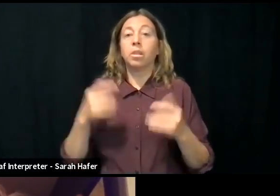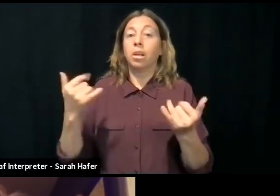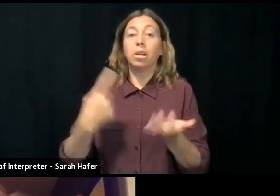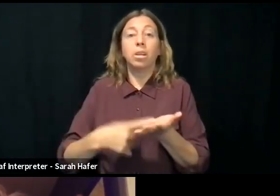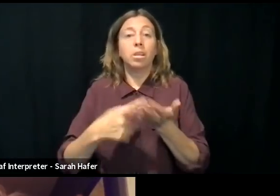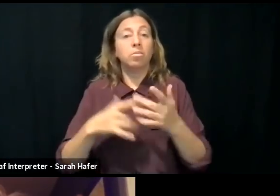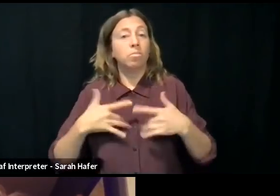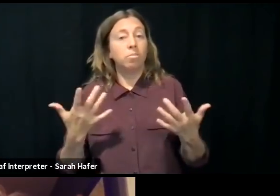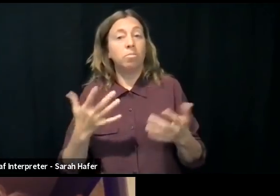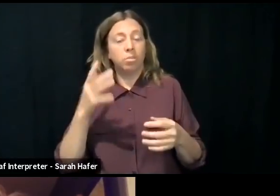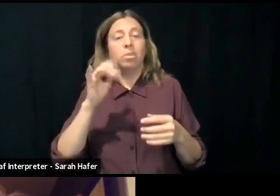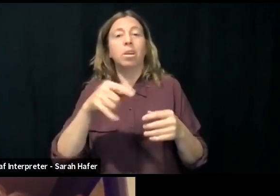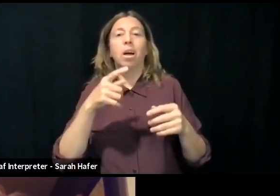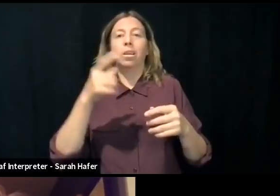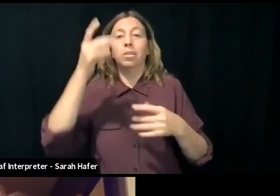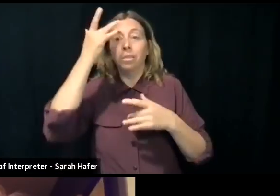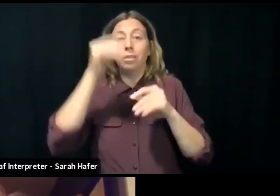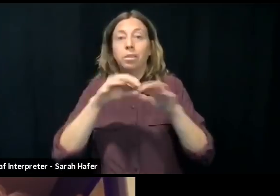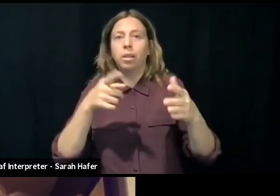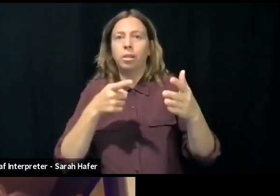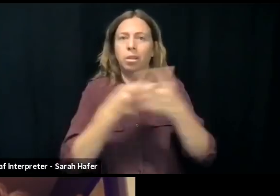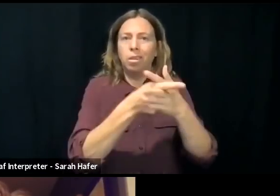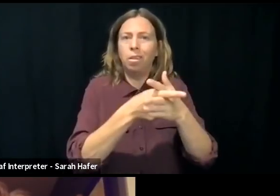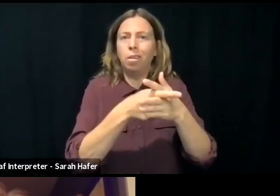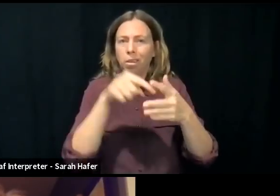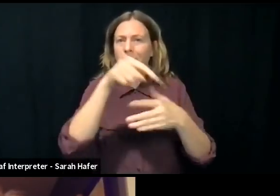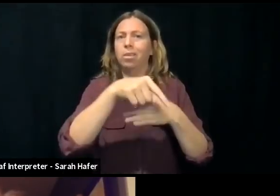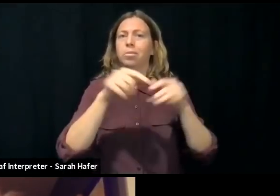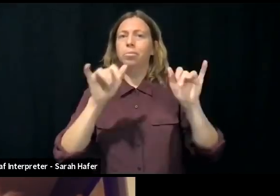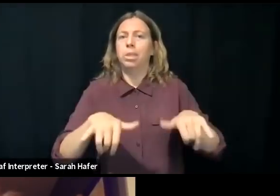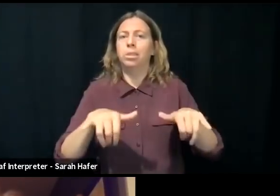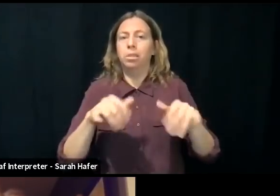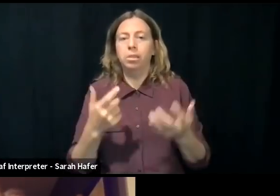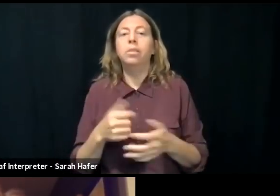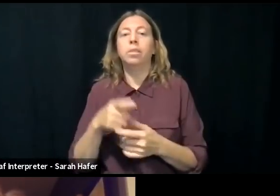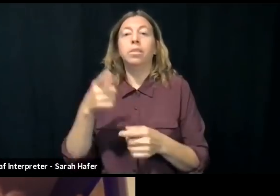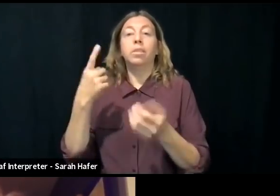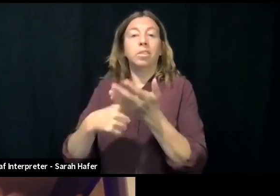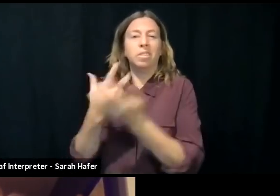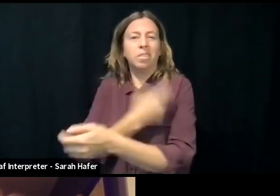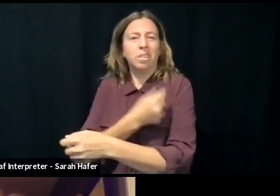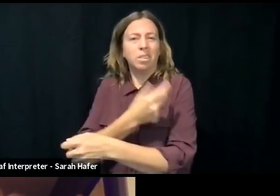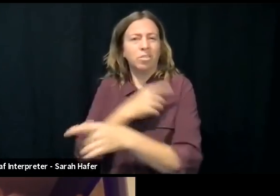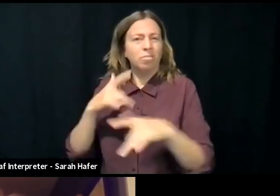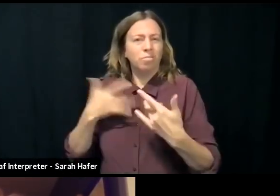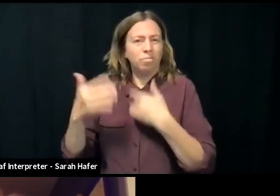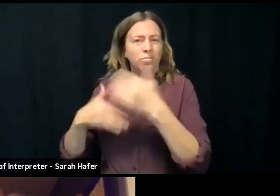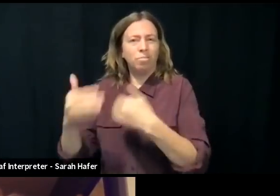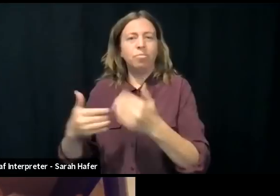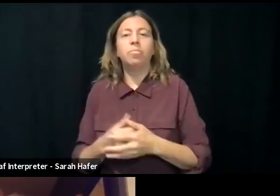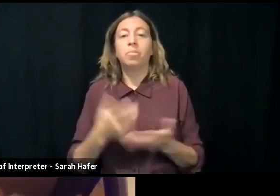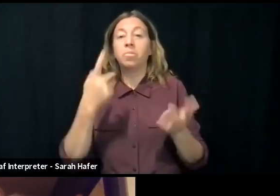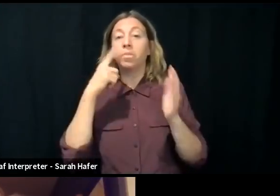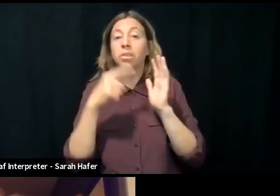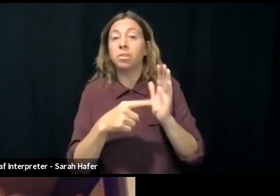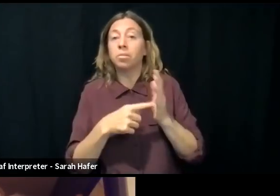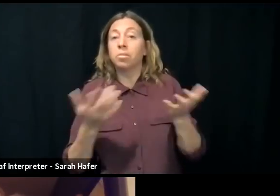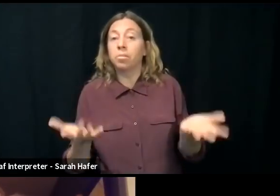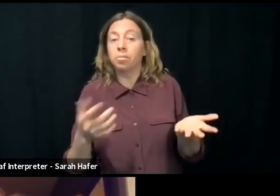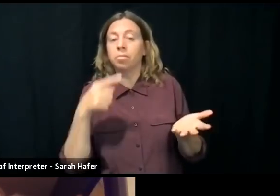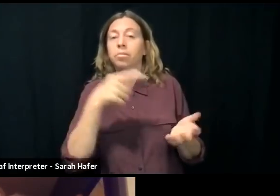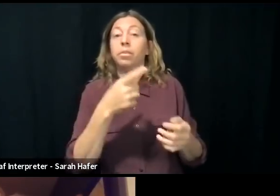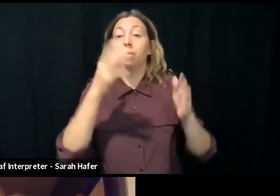available. A breakthrough case occurs when a person tests positive for COVID-19 at least 14 days after the final dose